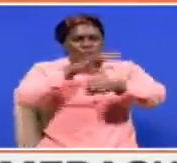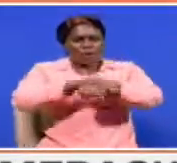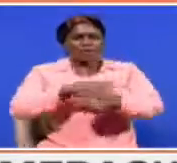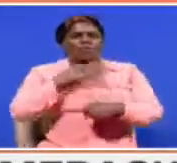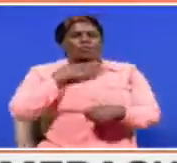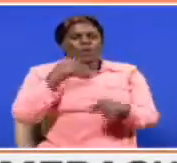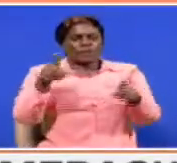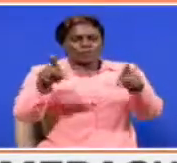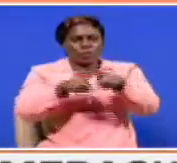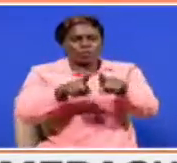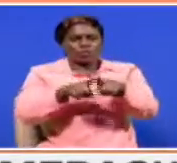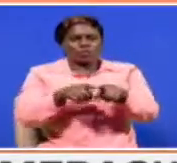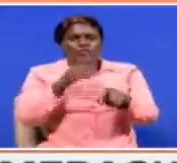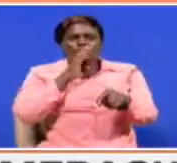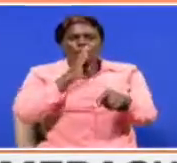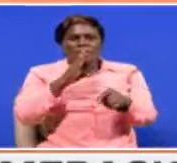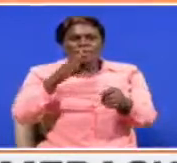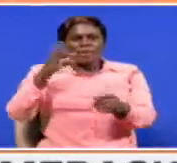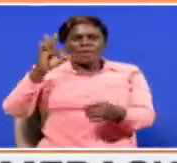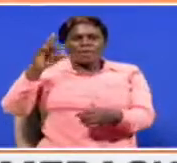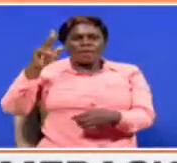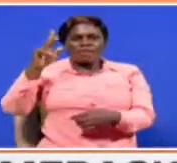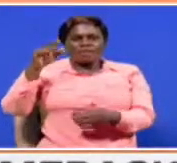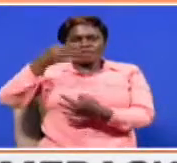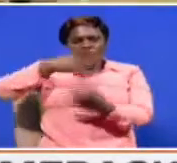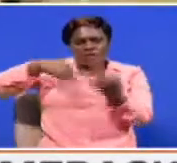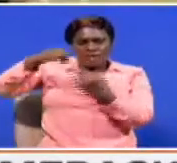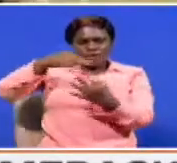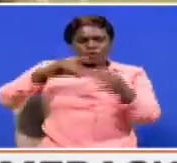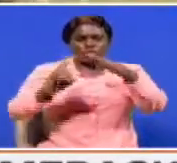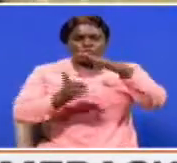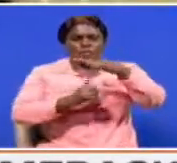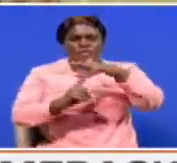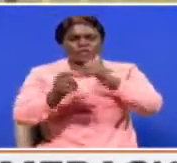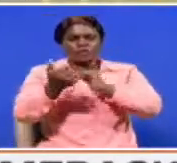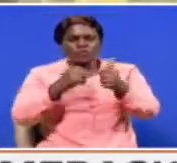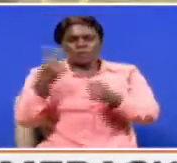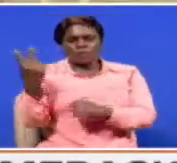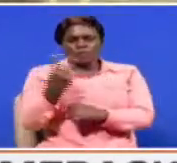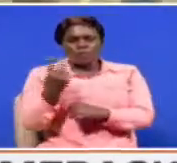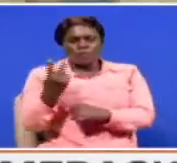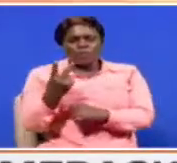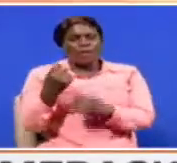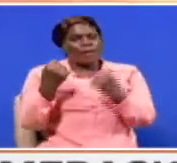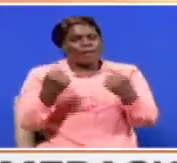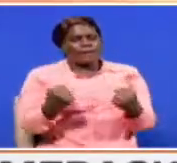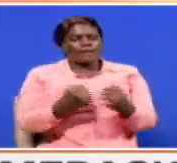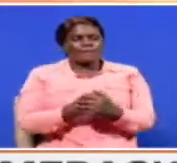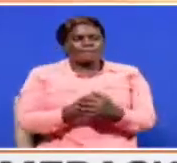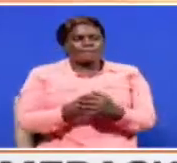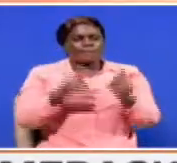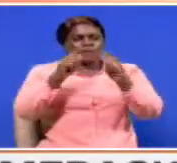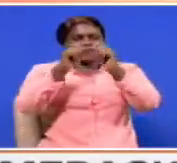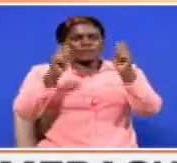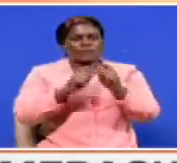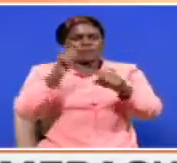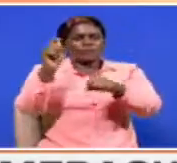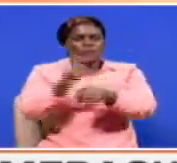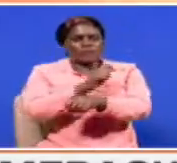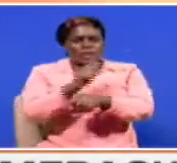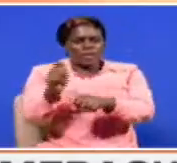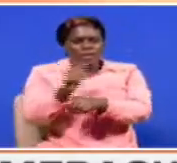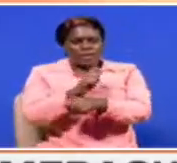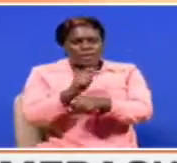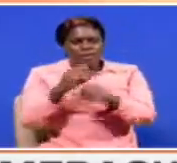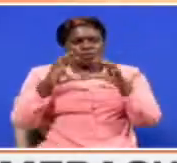rely mostly on the Kenya Volleyball Federation and the Ministry of Sports, which is a little bit tough at the moment. The team has been training under